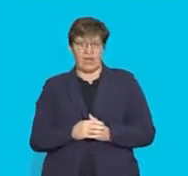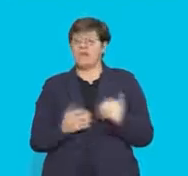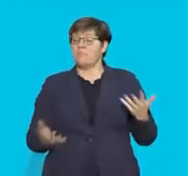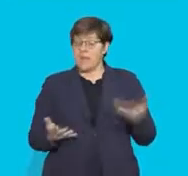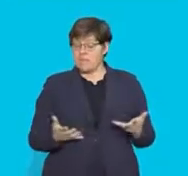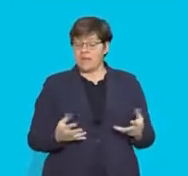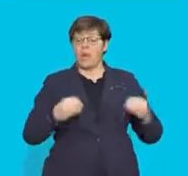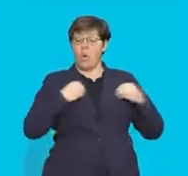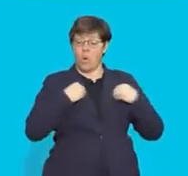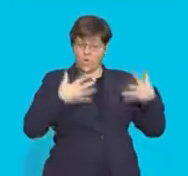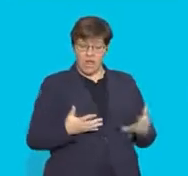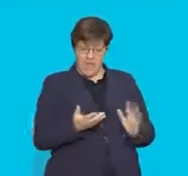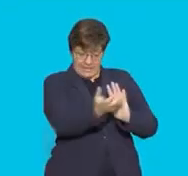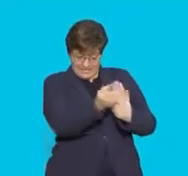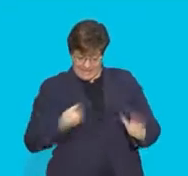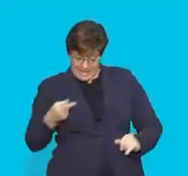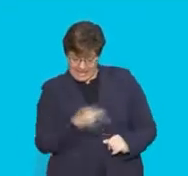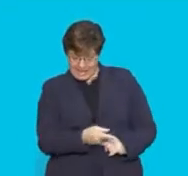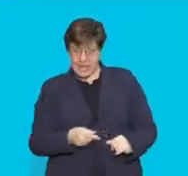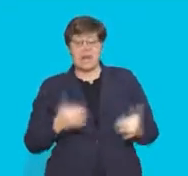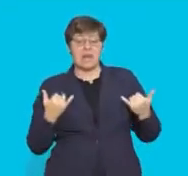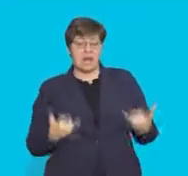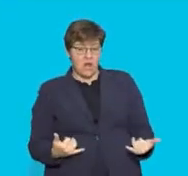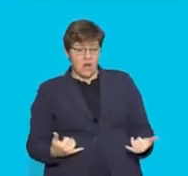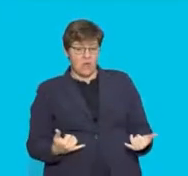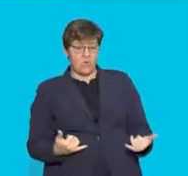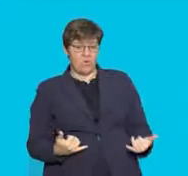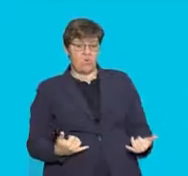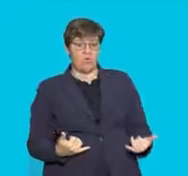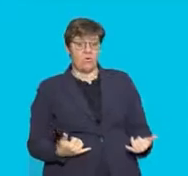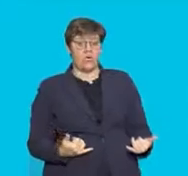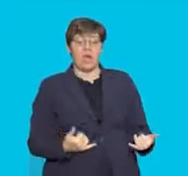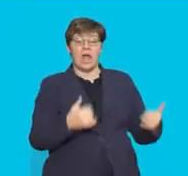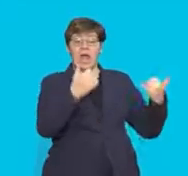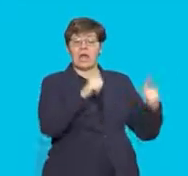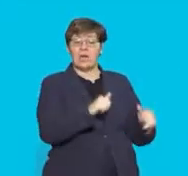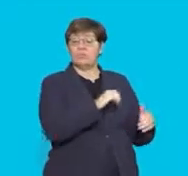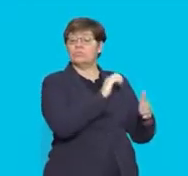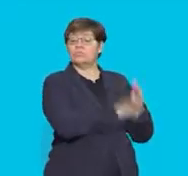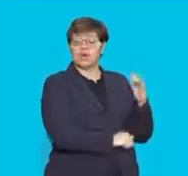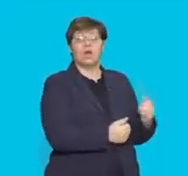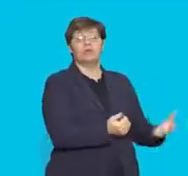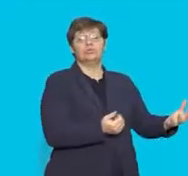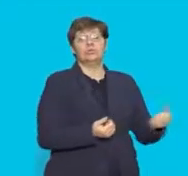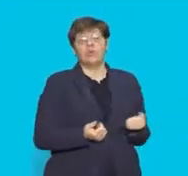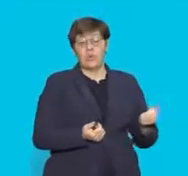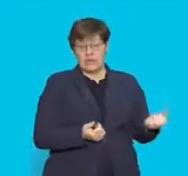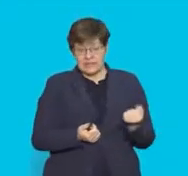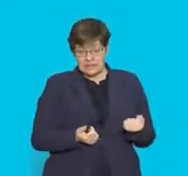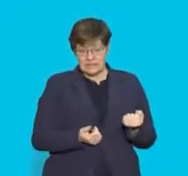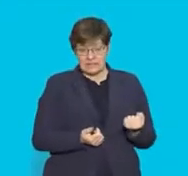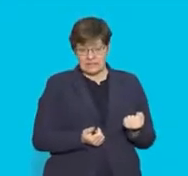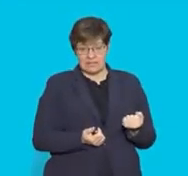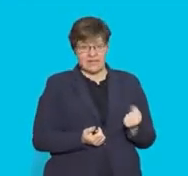if the owner took it, debit drawings. But the credit is constant, guys, and that's what I want you to